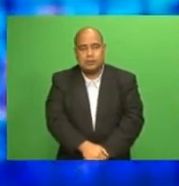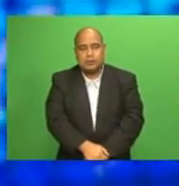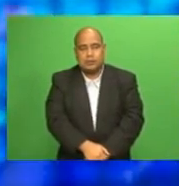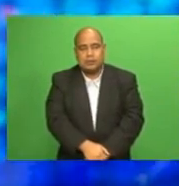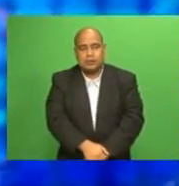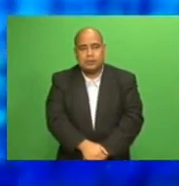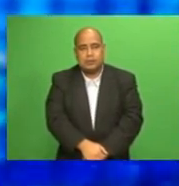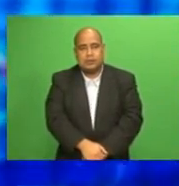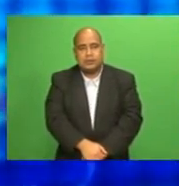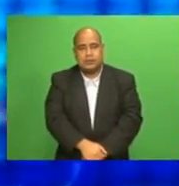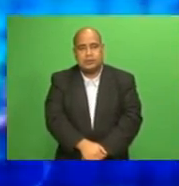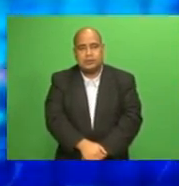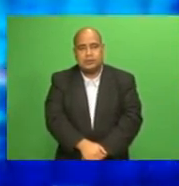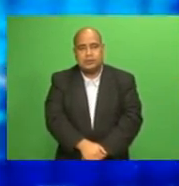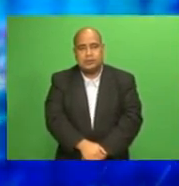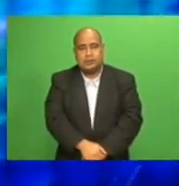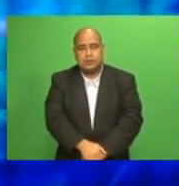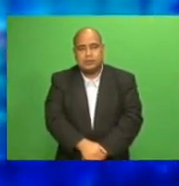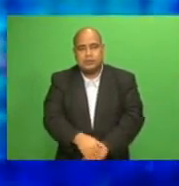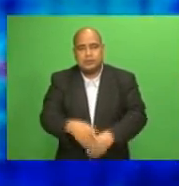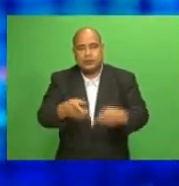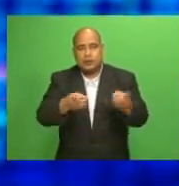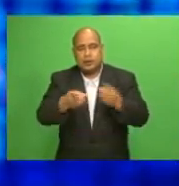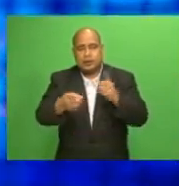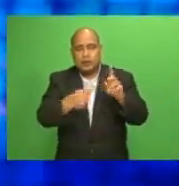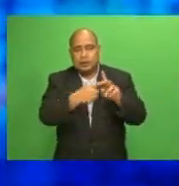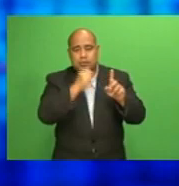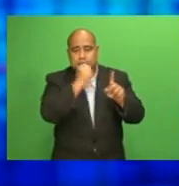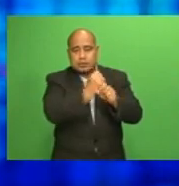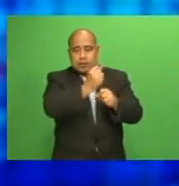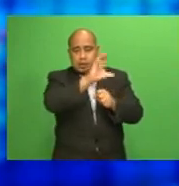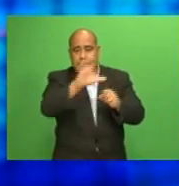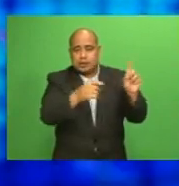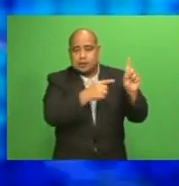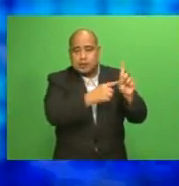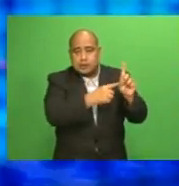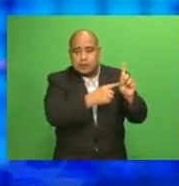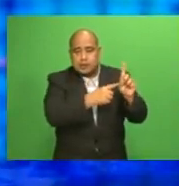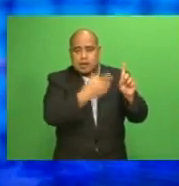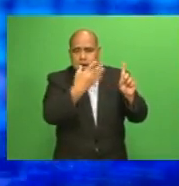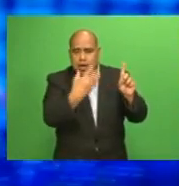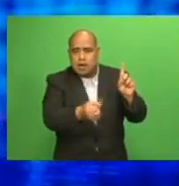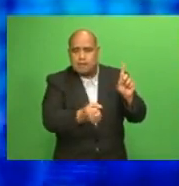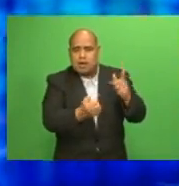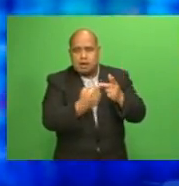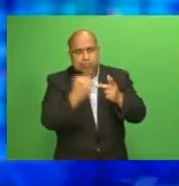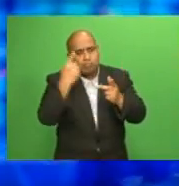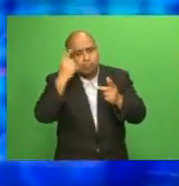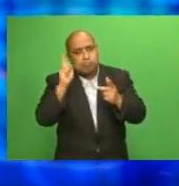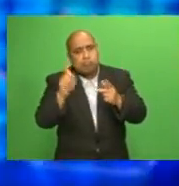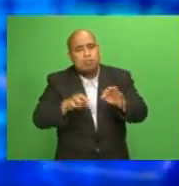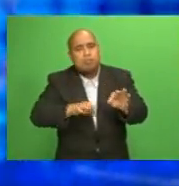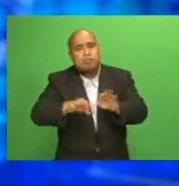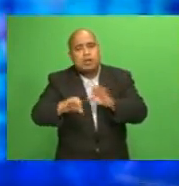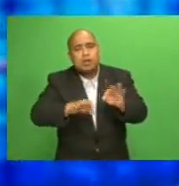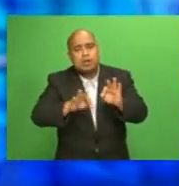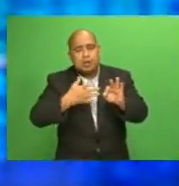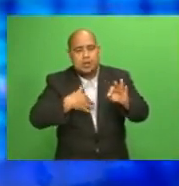Gold Hole Limited Director Richard Dew says they have other plans, including solar farms, to be connected to the Energy Fiji Limited power